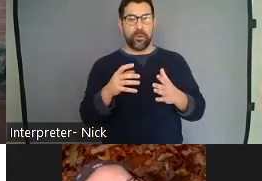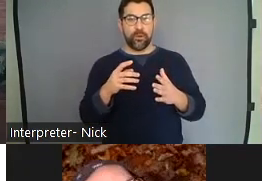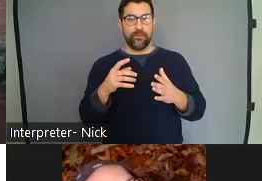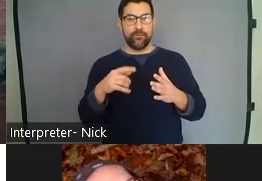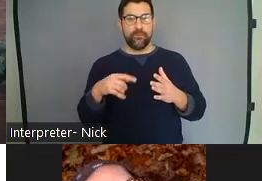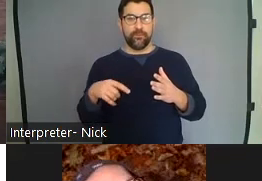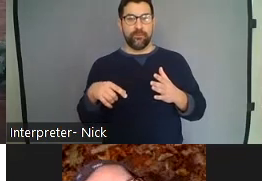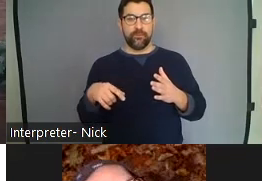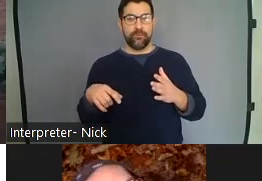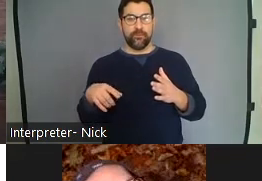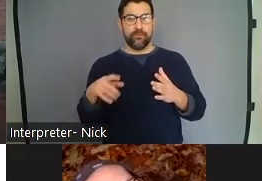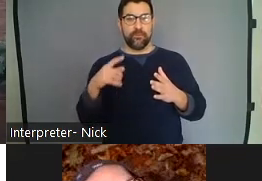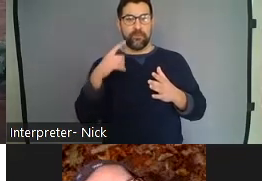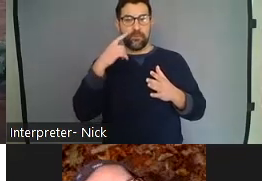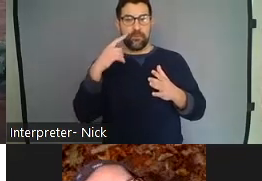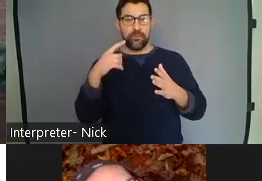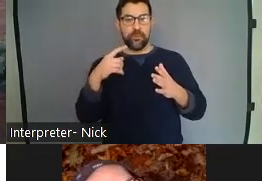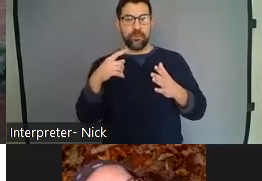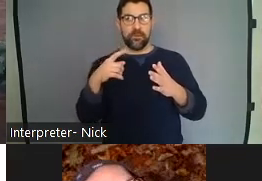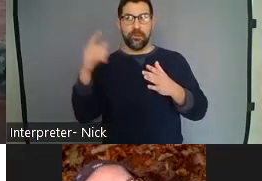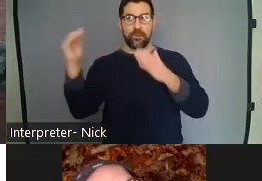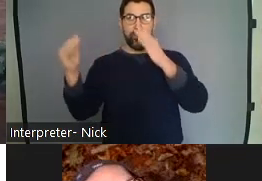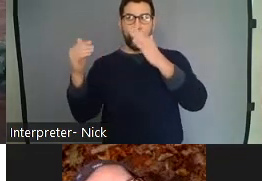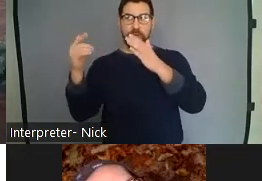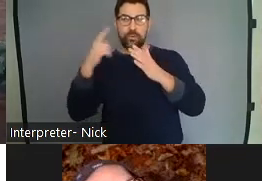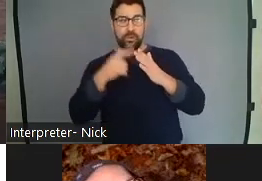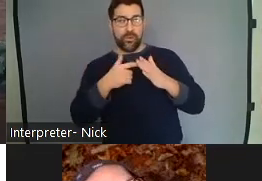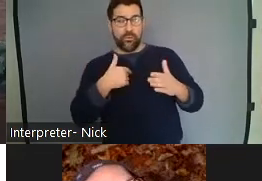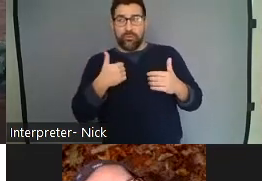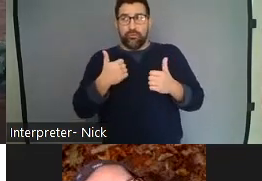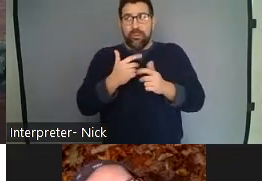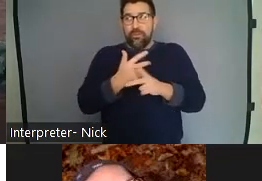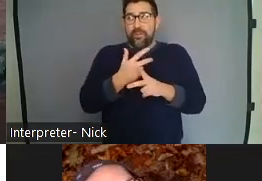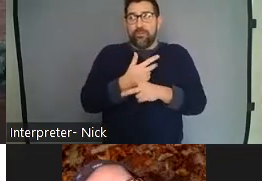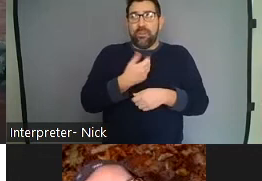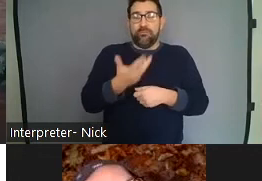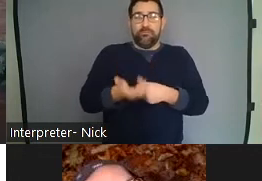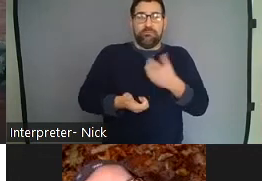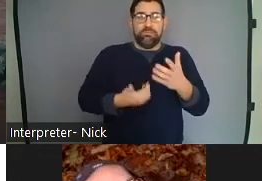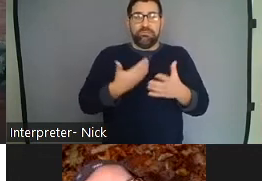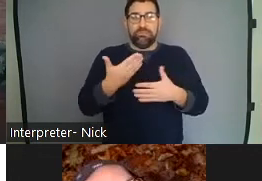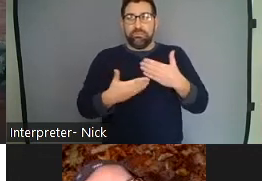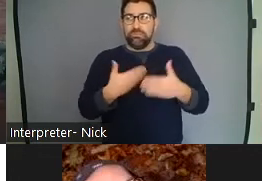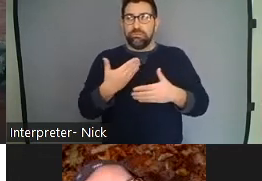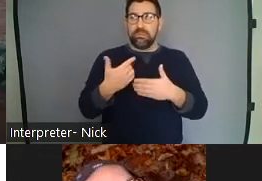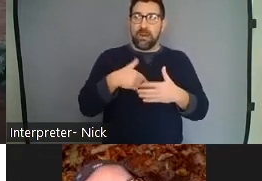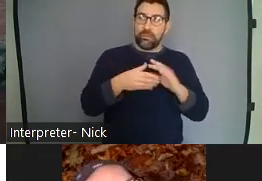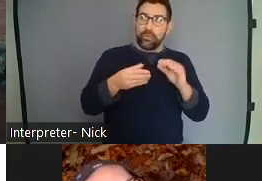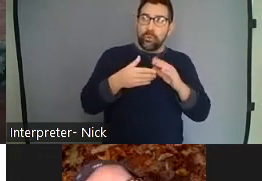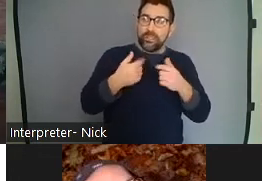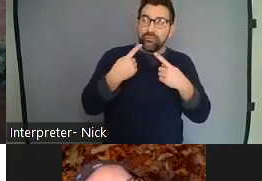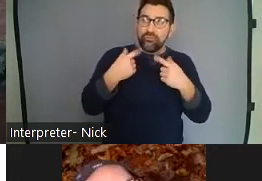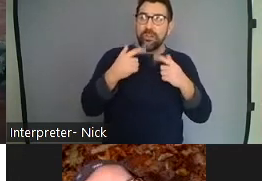just trying to figure it out and we're trying to let our stories be heard, even if it's not in the best way